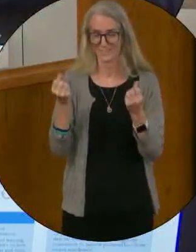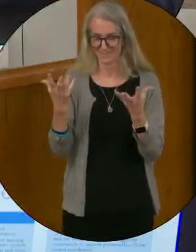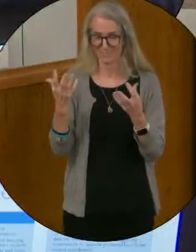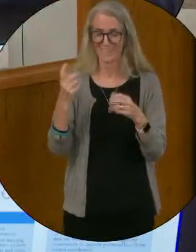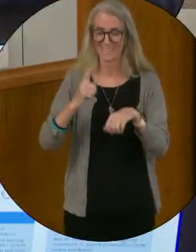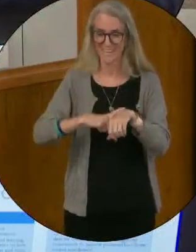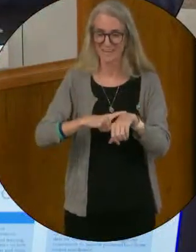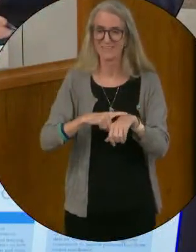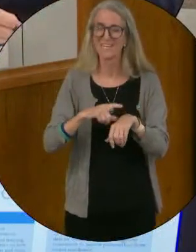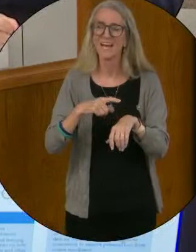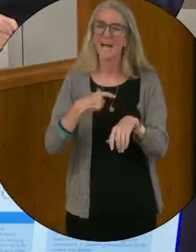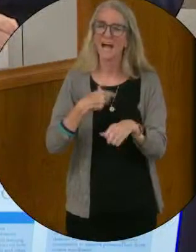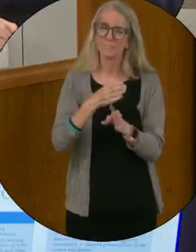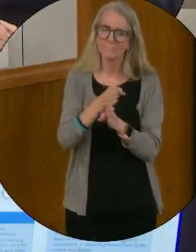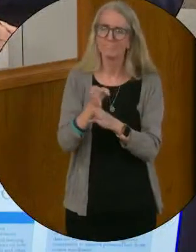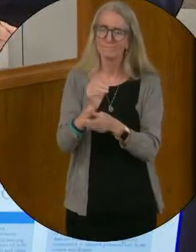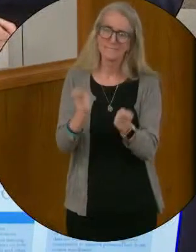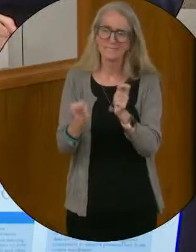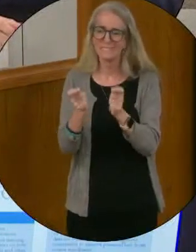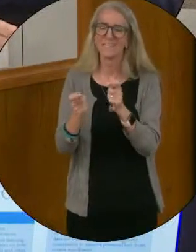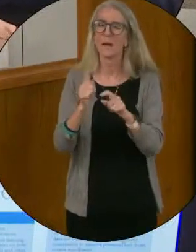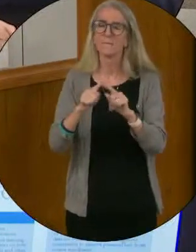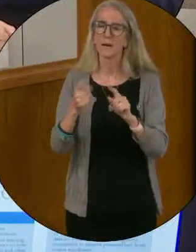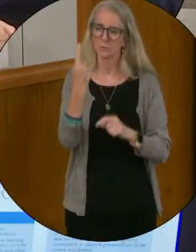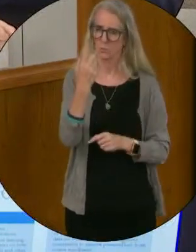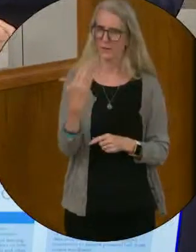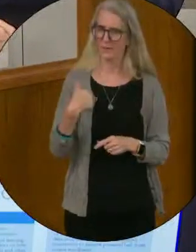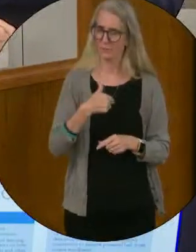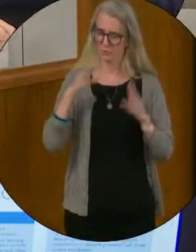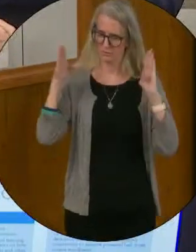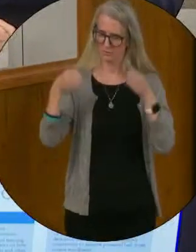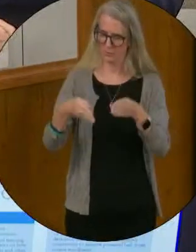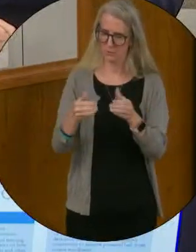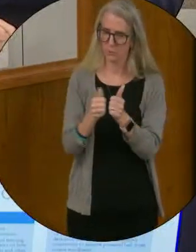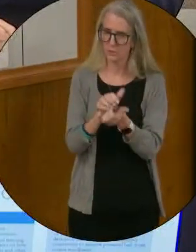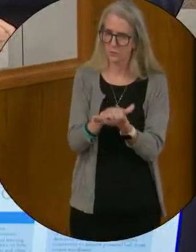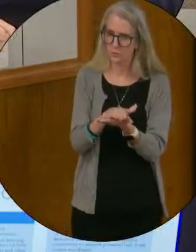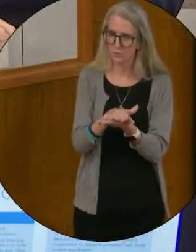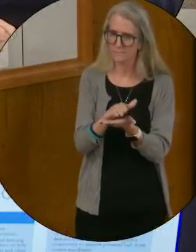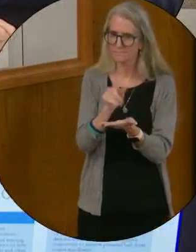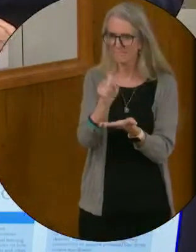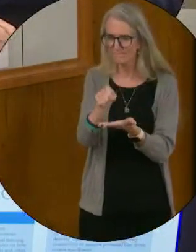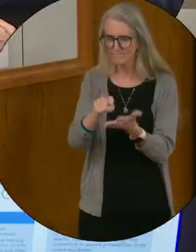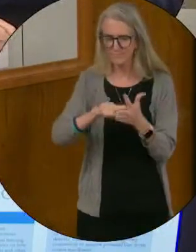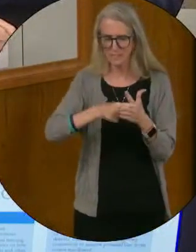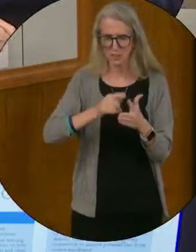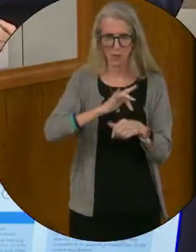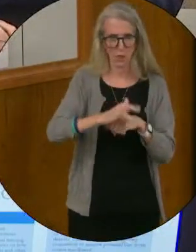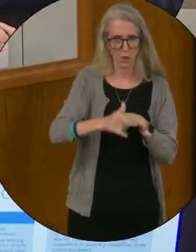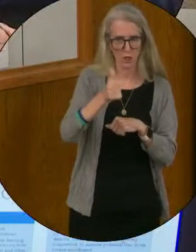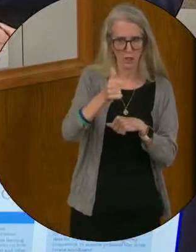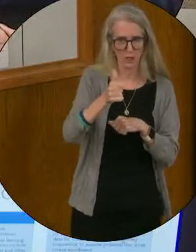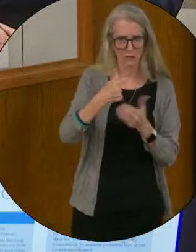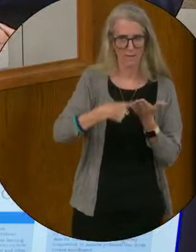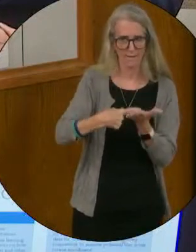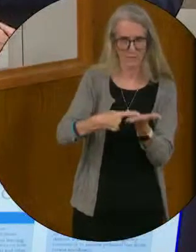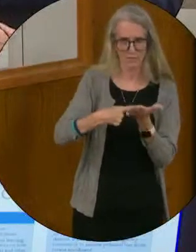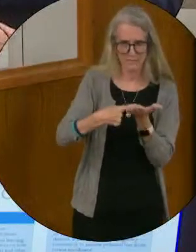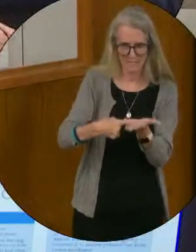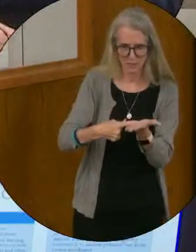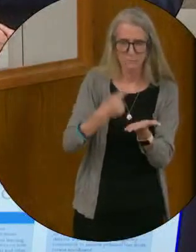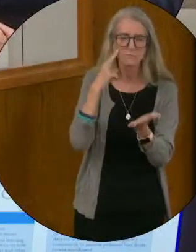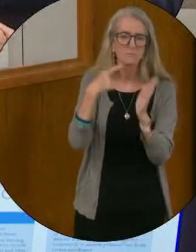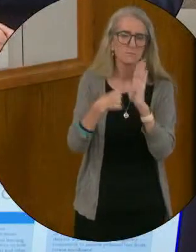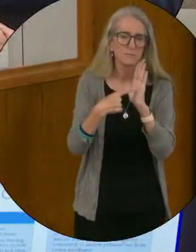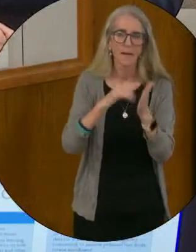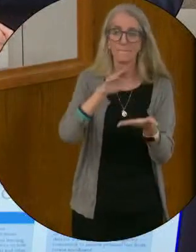think that one of the things that we're focusing on with our schools is that they need to start earlier having these conversations, for example,